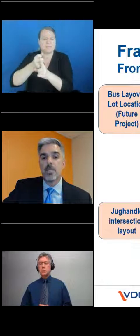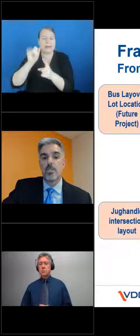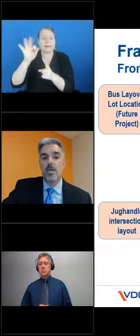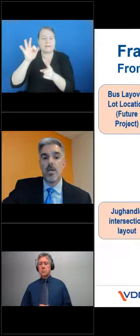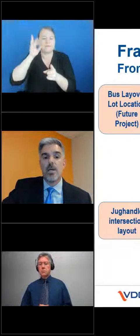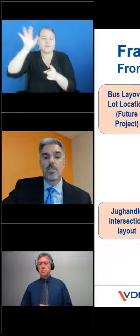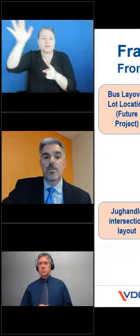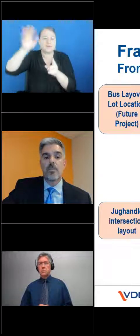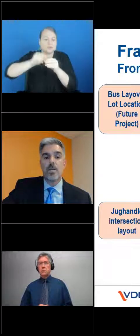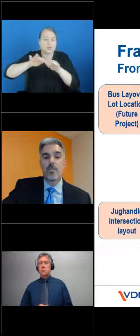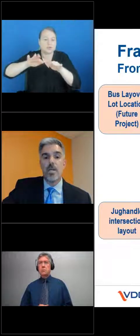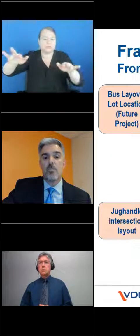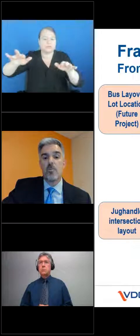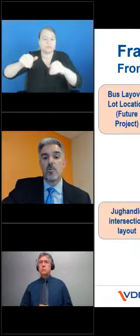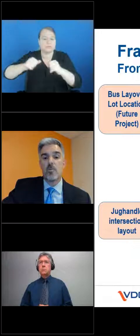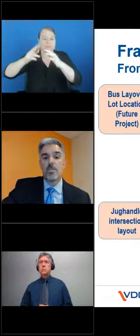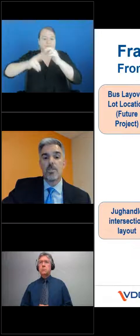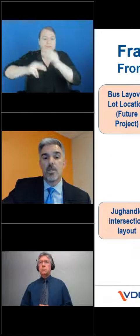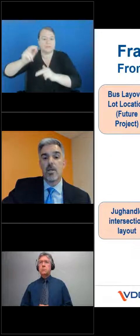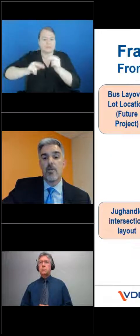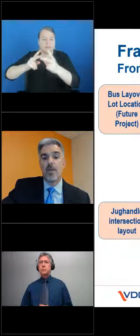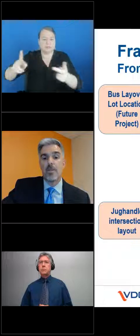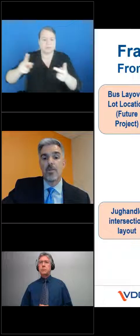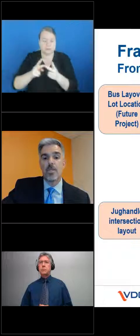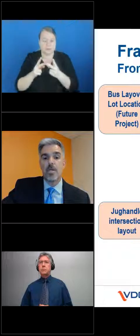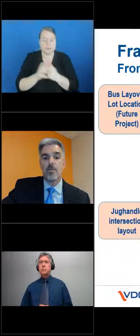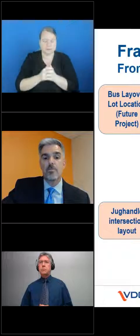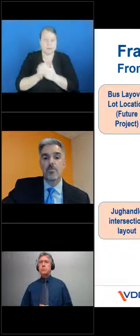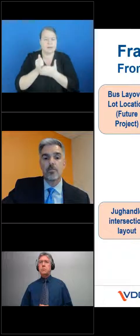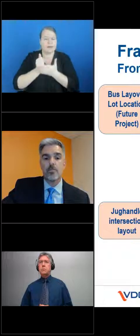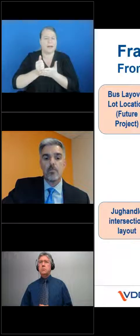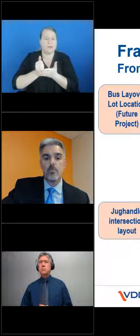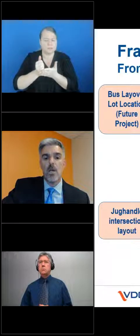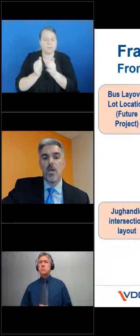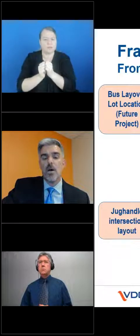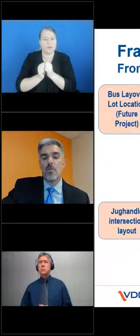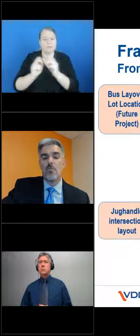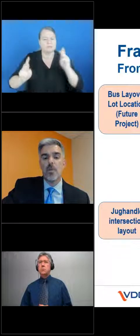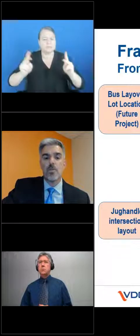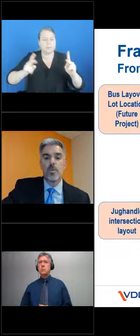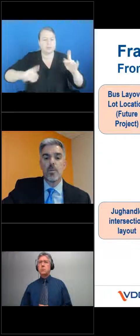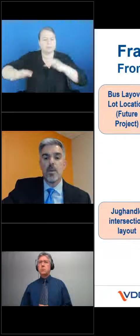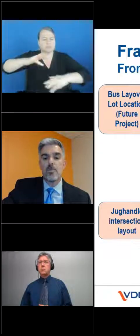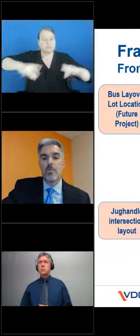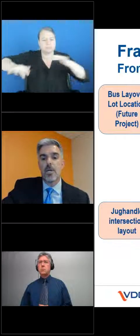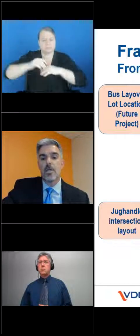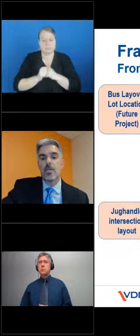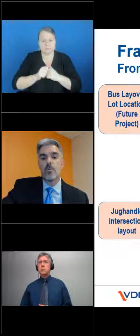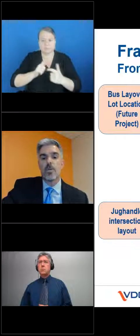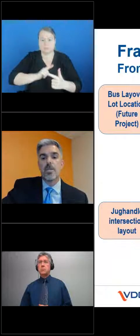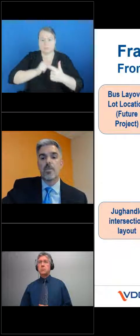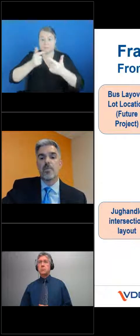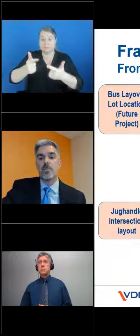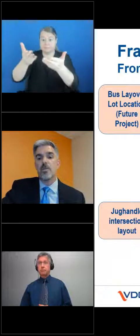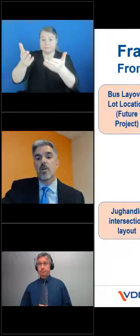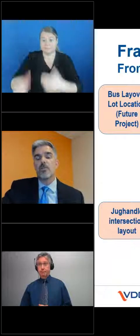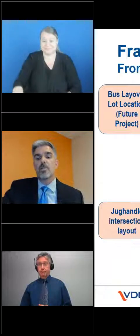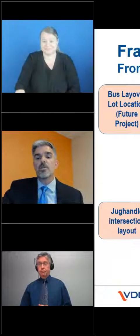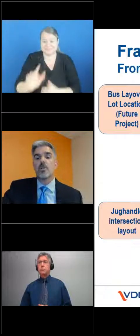facilities and simplifies pedestrian movements in and around the intersection. Other features within the Metro site include the addition